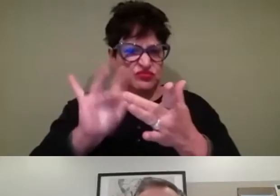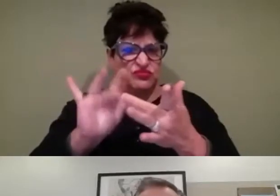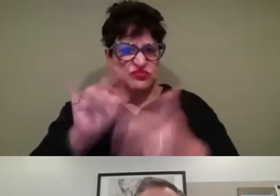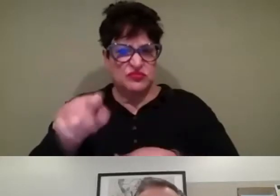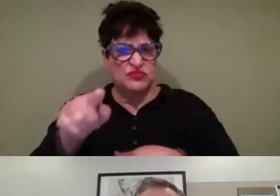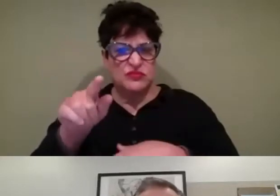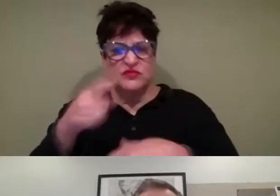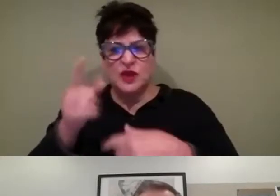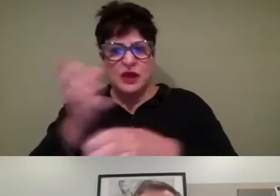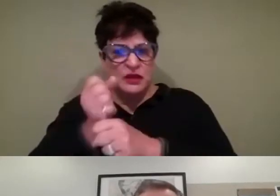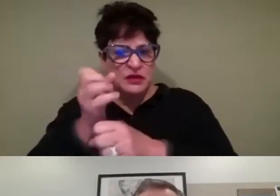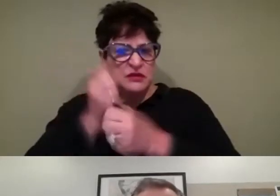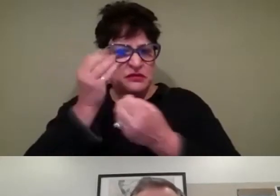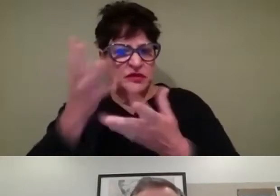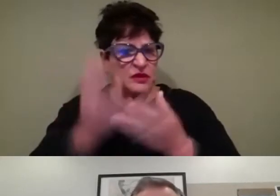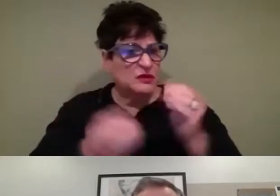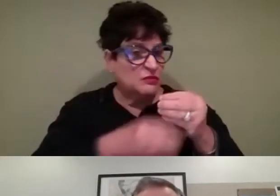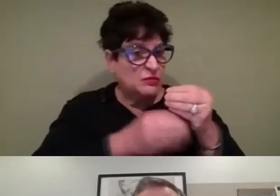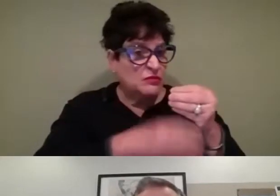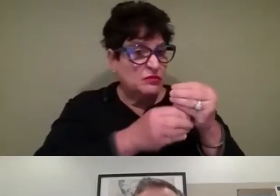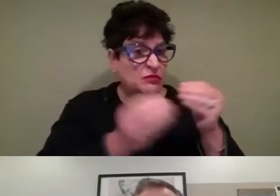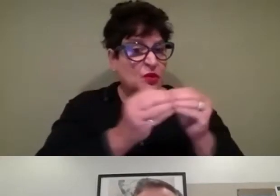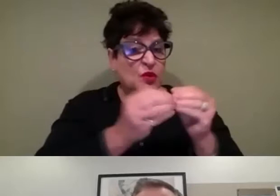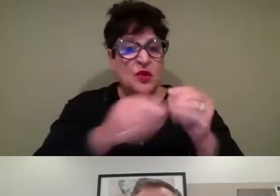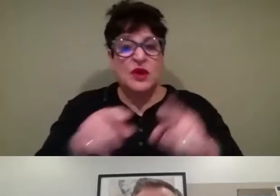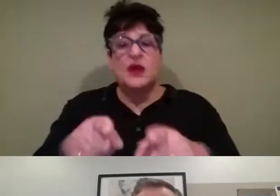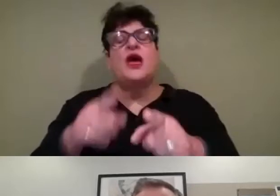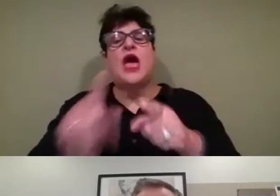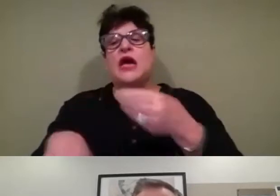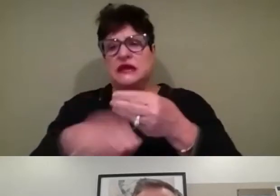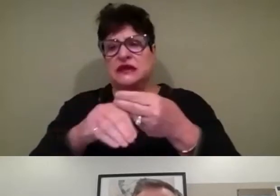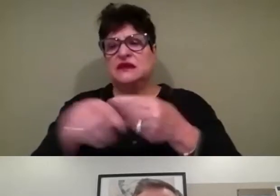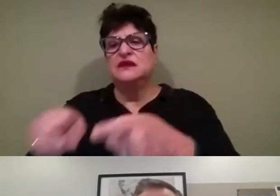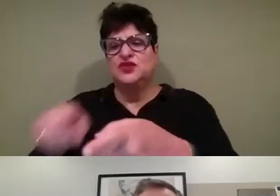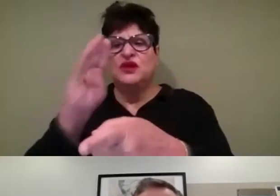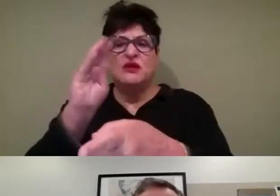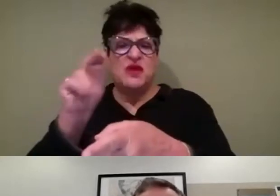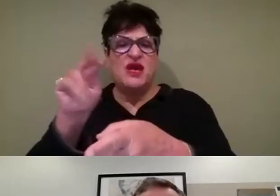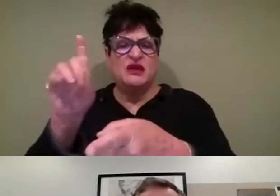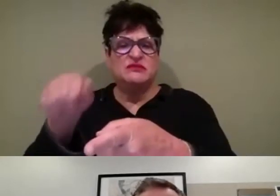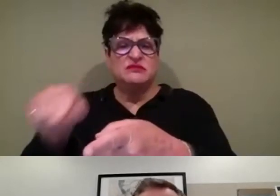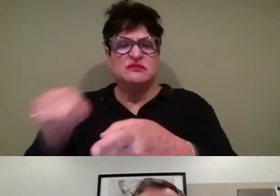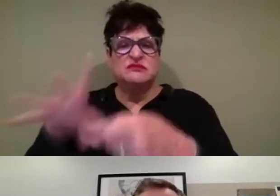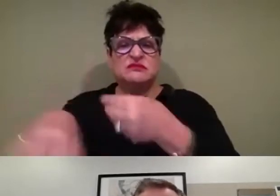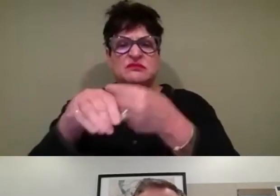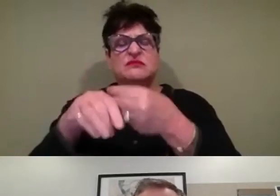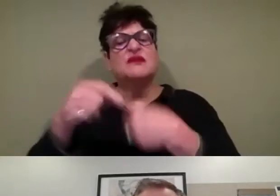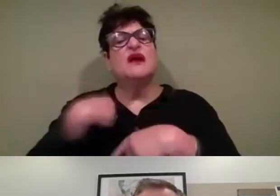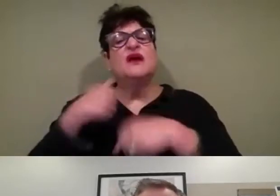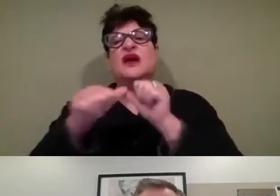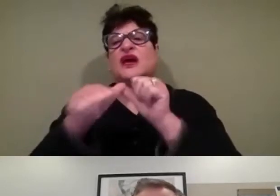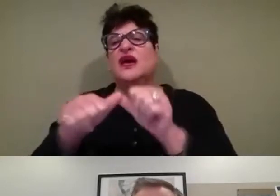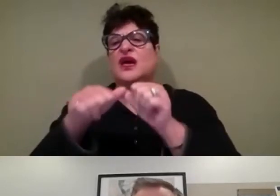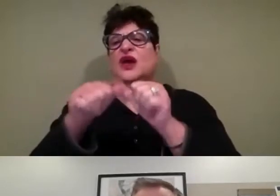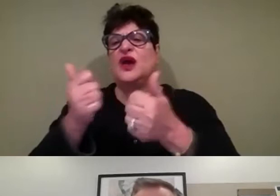Do you have anything else to add, Director Wong? So in addition to that, we have been continuously working to